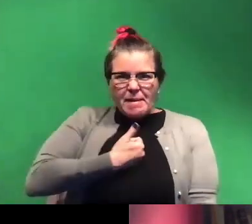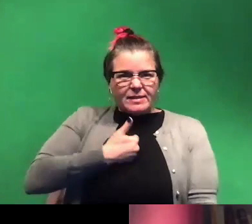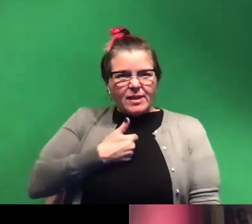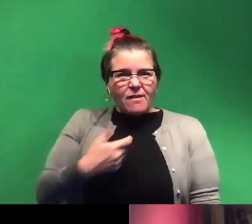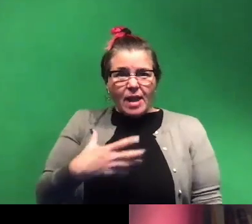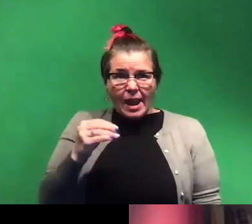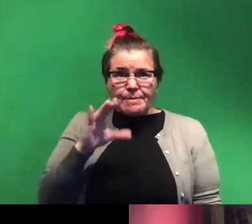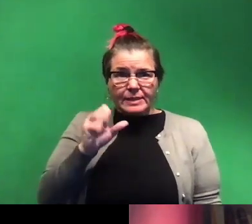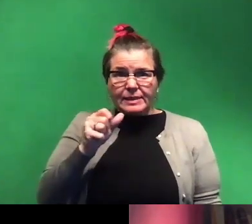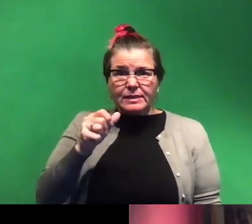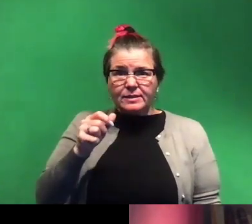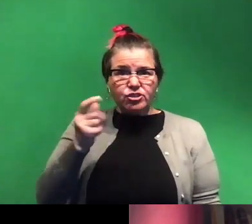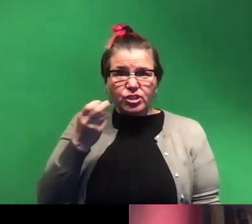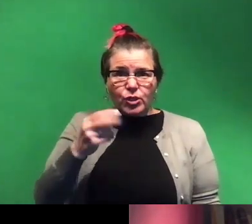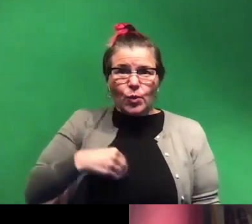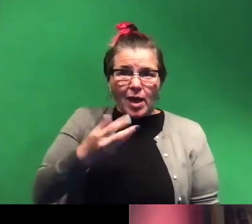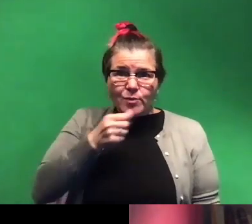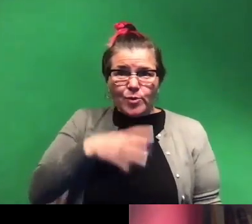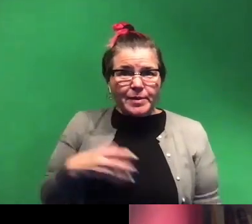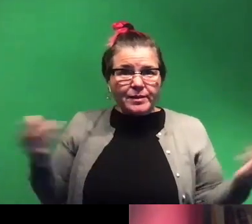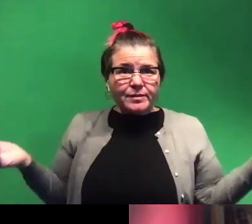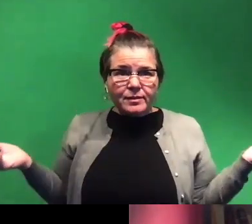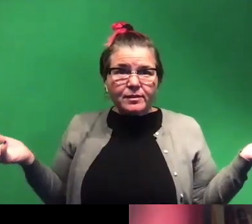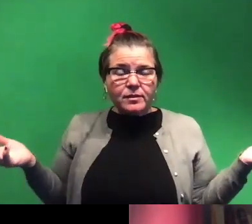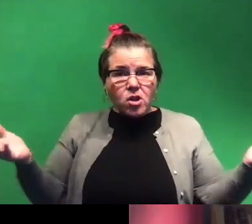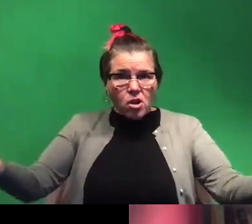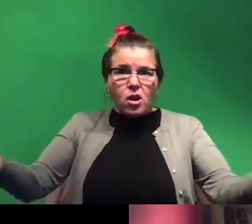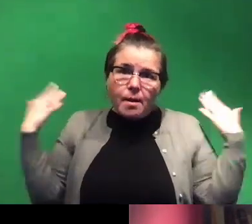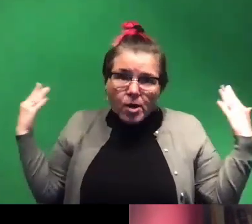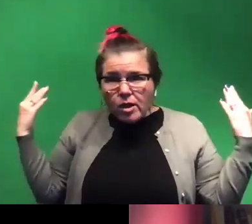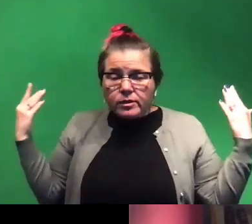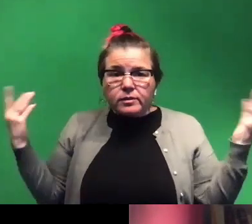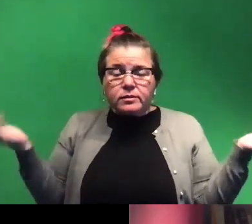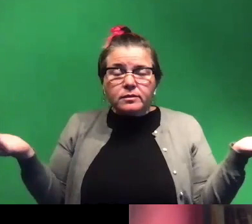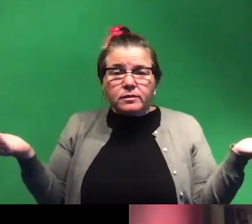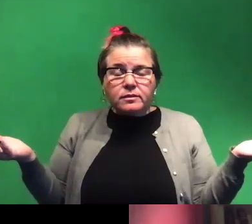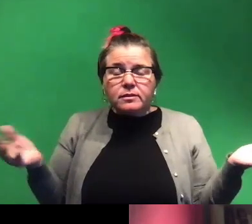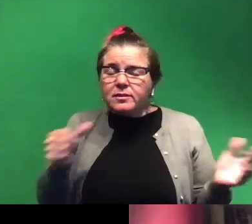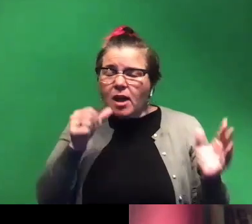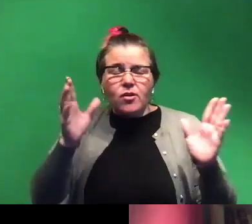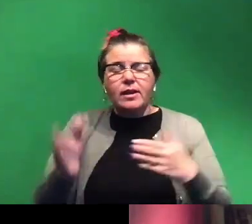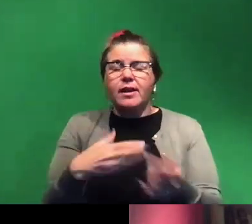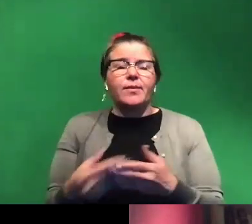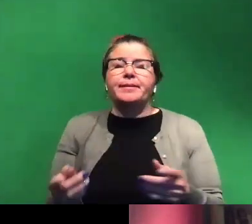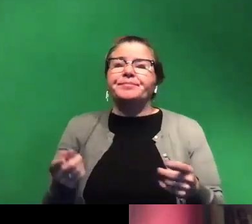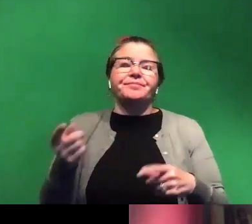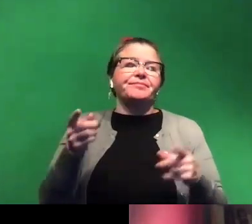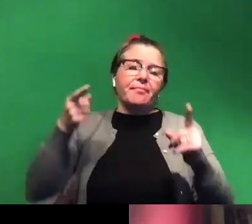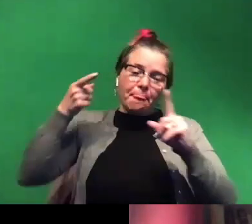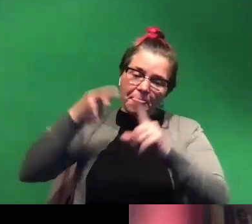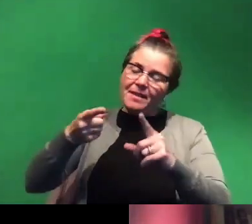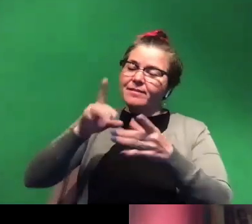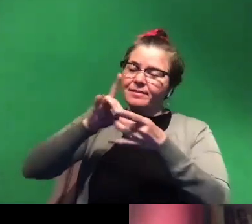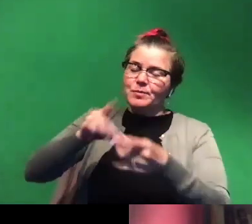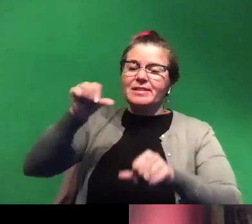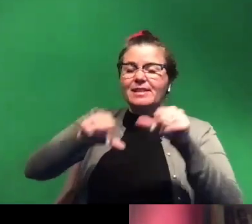cisgender white woman, so like, come on, like it's not great. Anyway, we'll get on to more science questions,